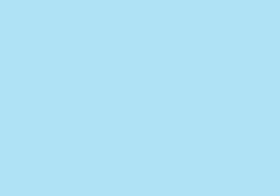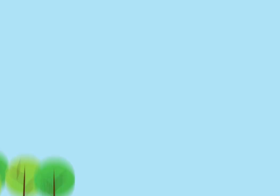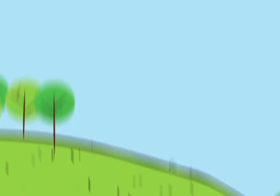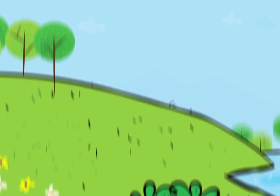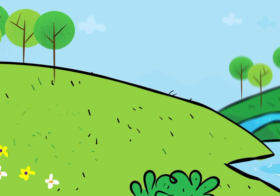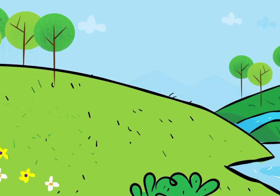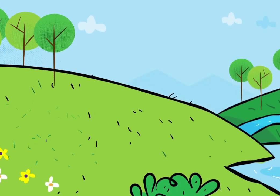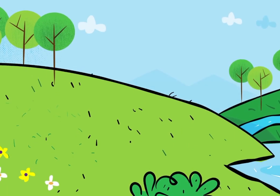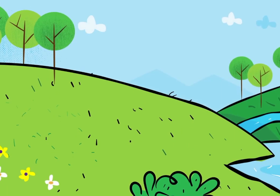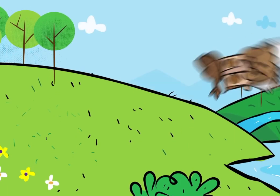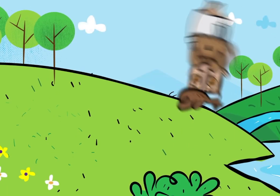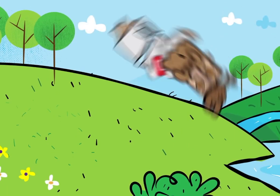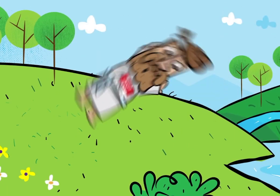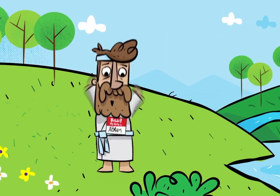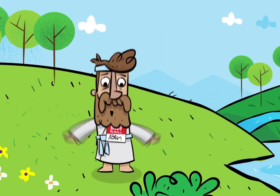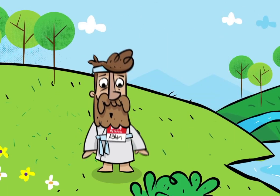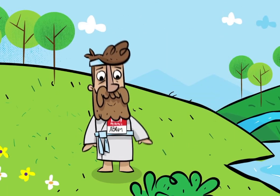So